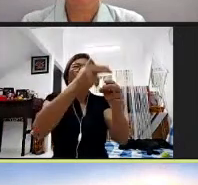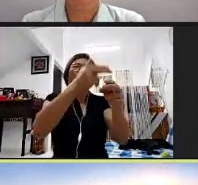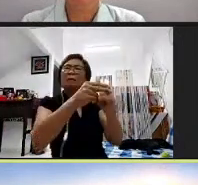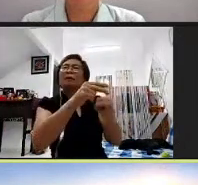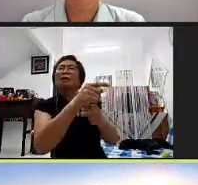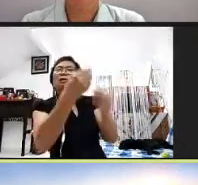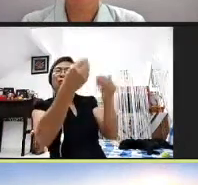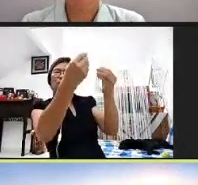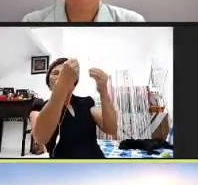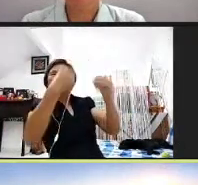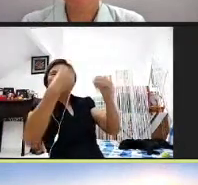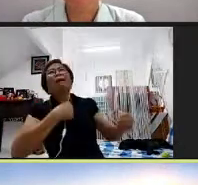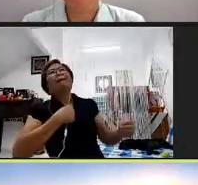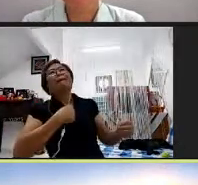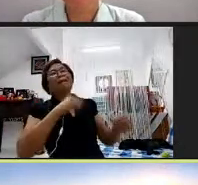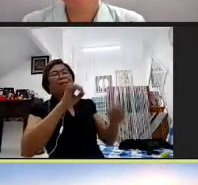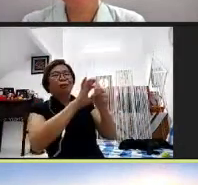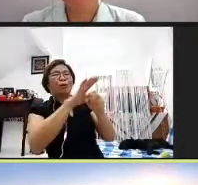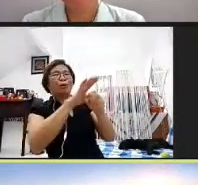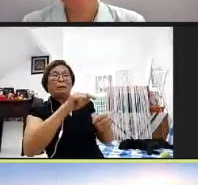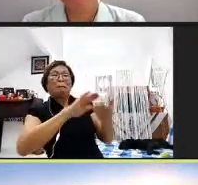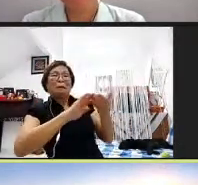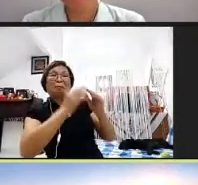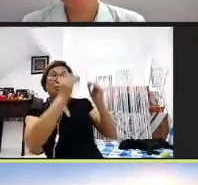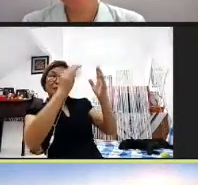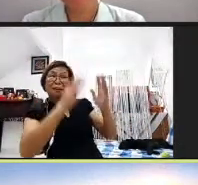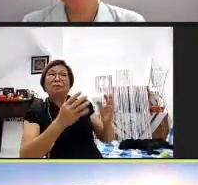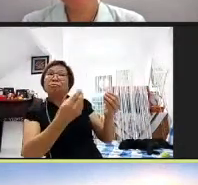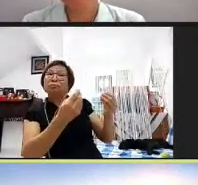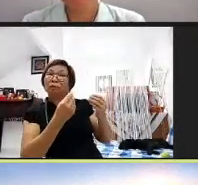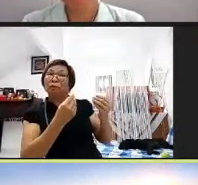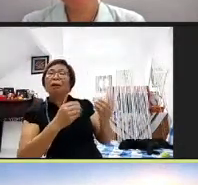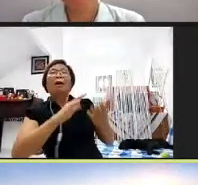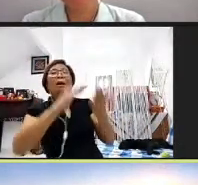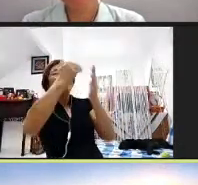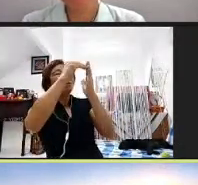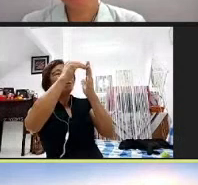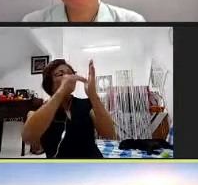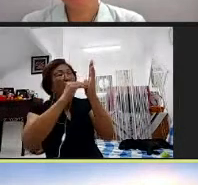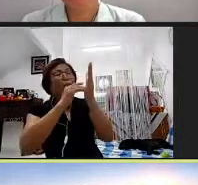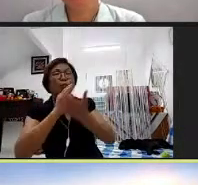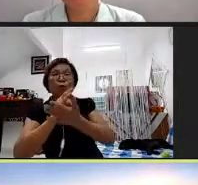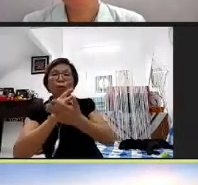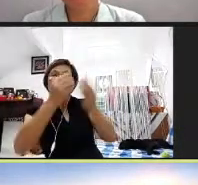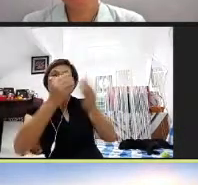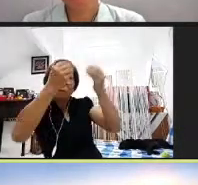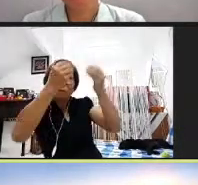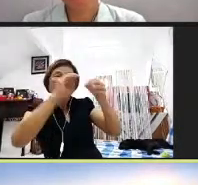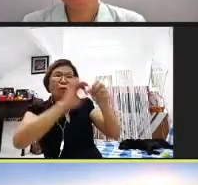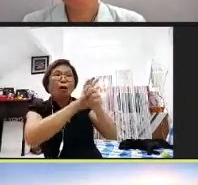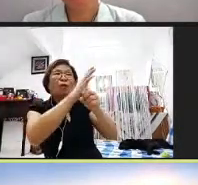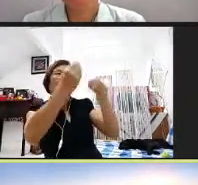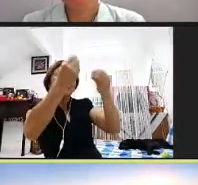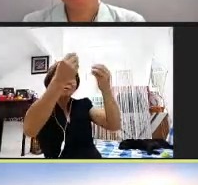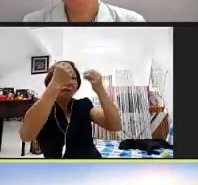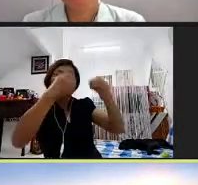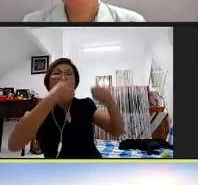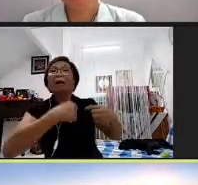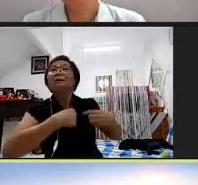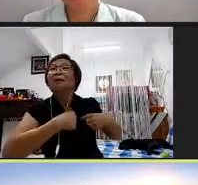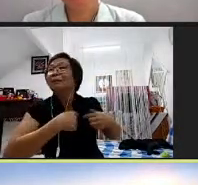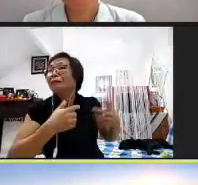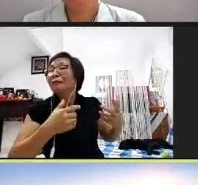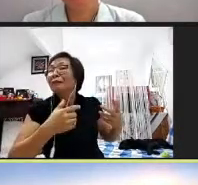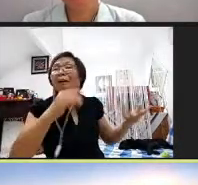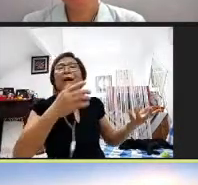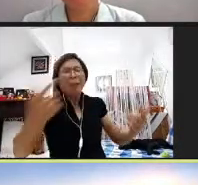Ajahn COVID-19. What are the lessons as a Buddhist have we learned from this Ajahn COVID-19? All of us, lifestyle